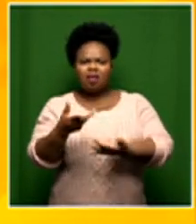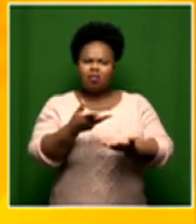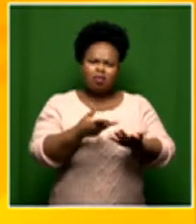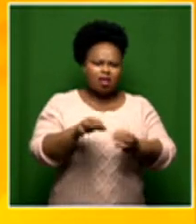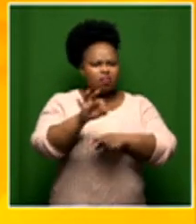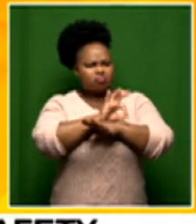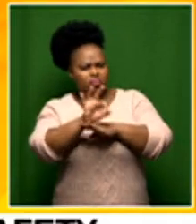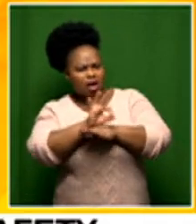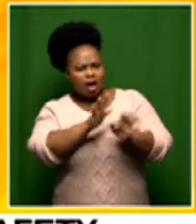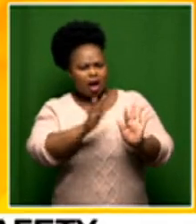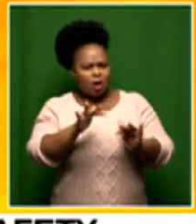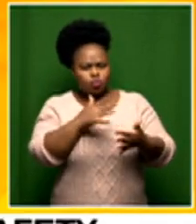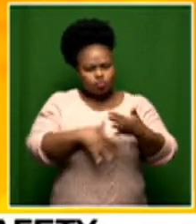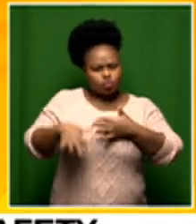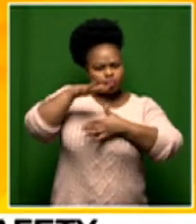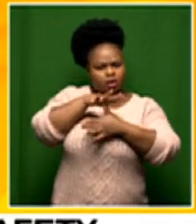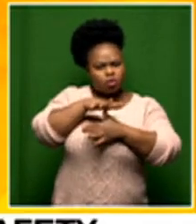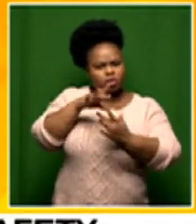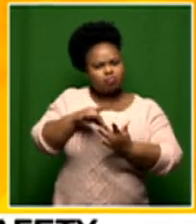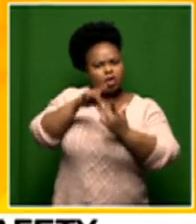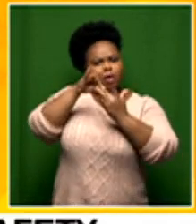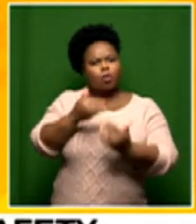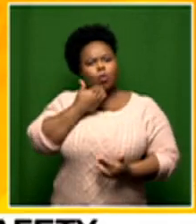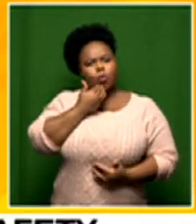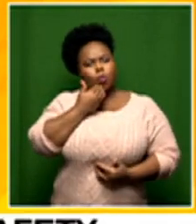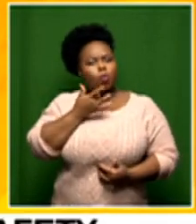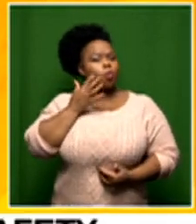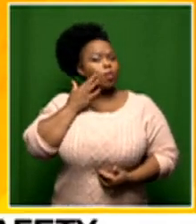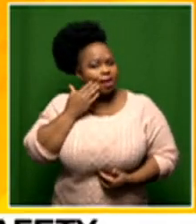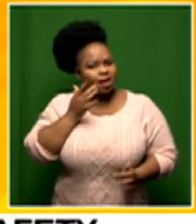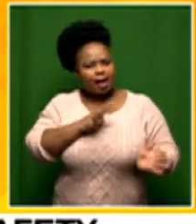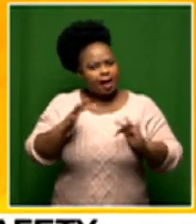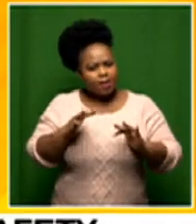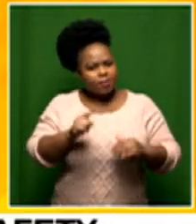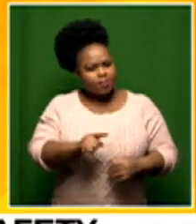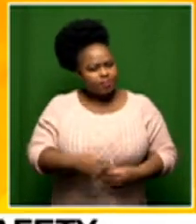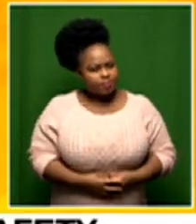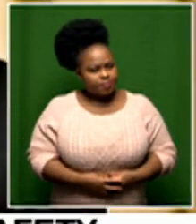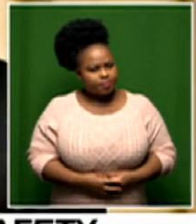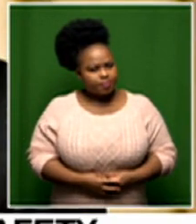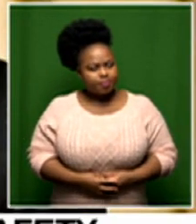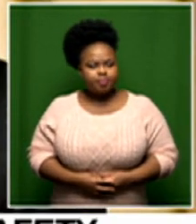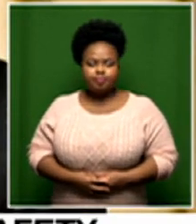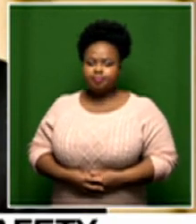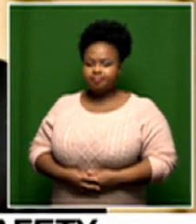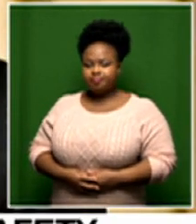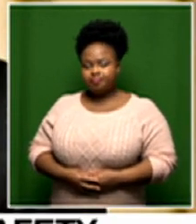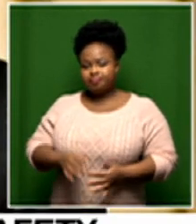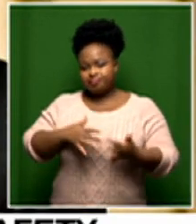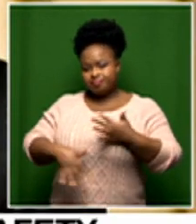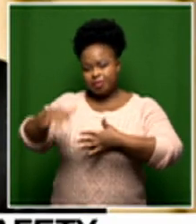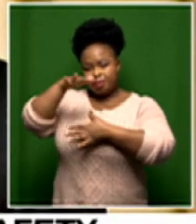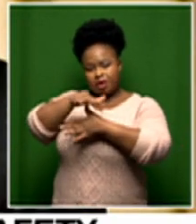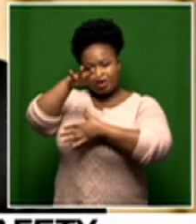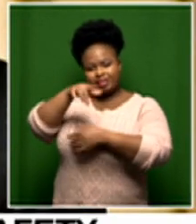and looked at the prioritization of who receives the vaccine when? Well, the prioritization was